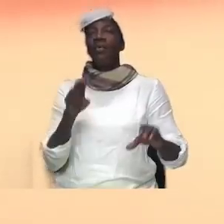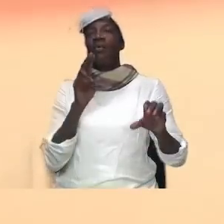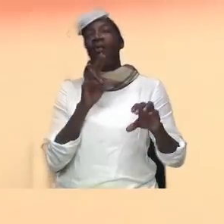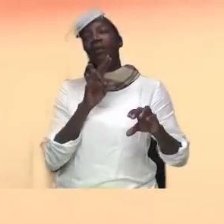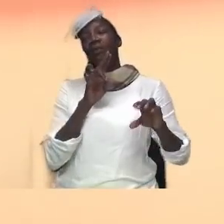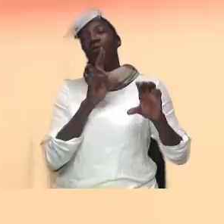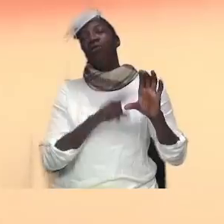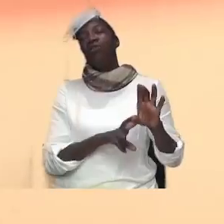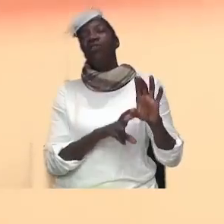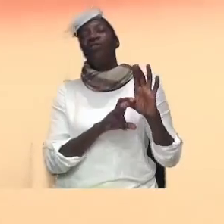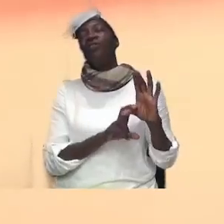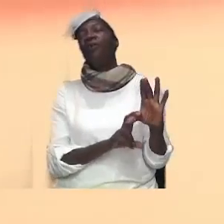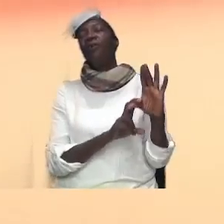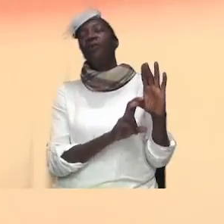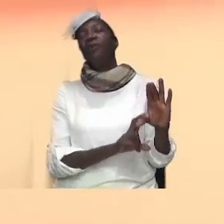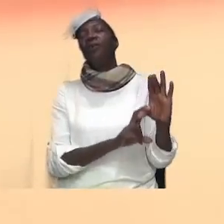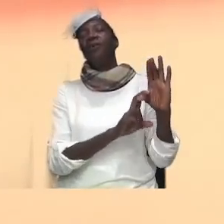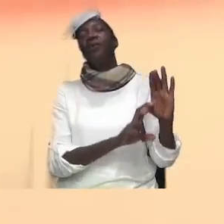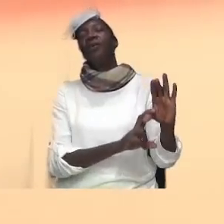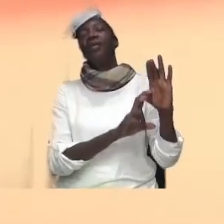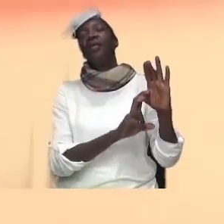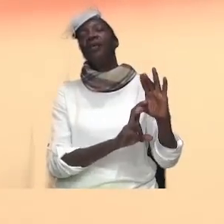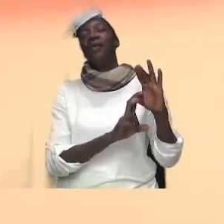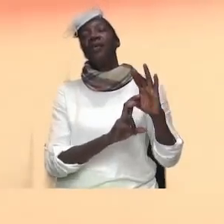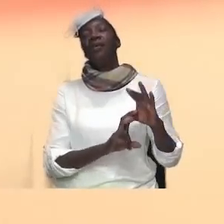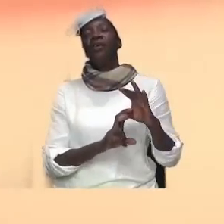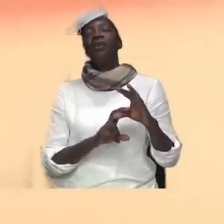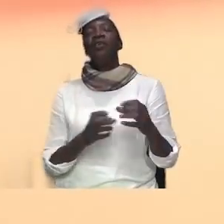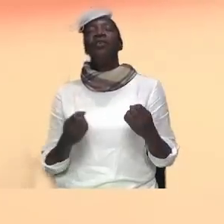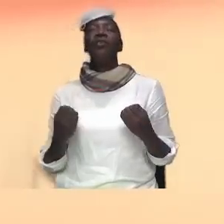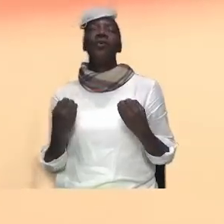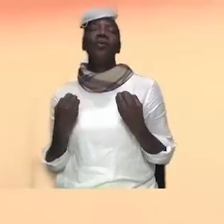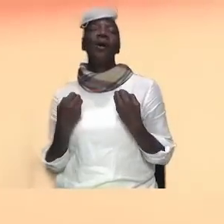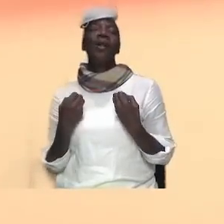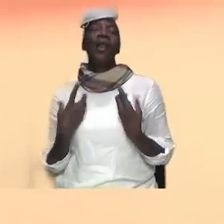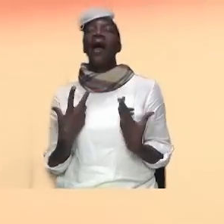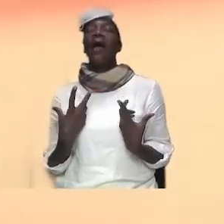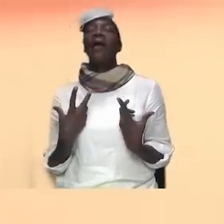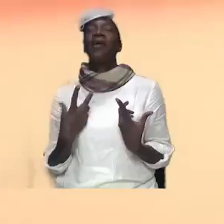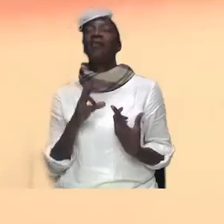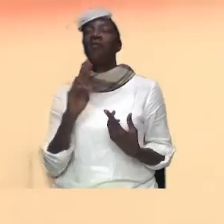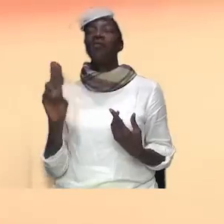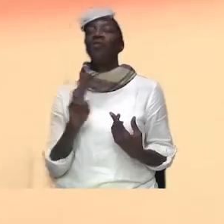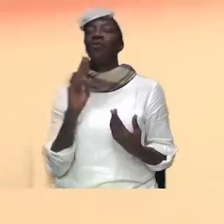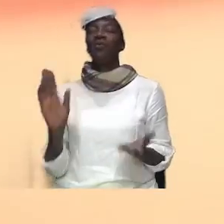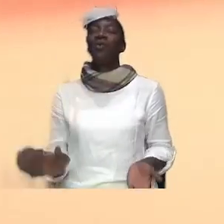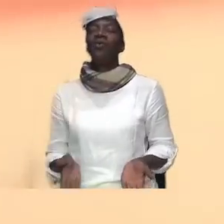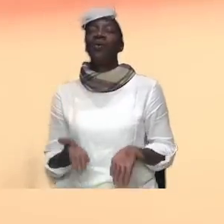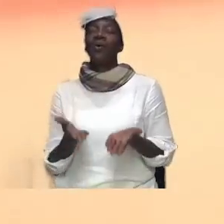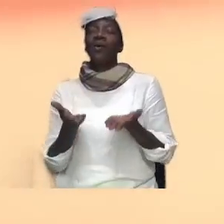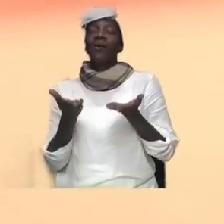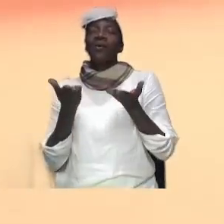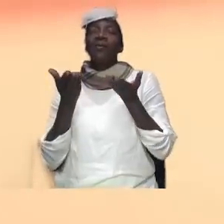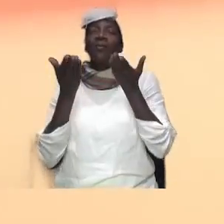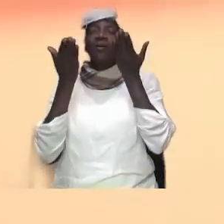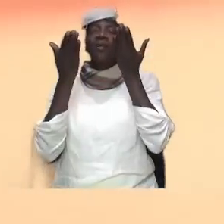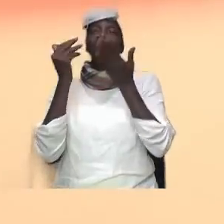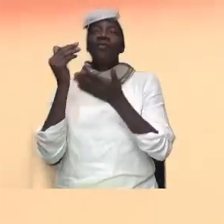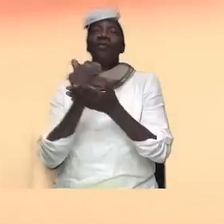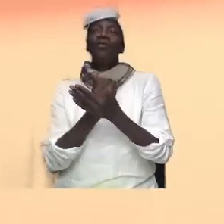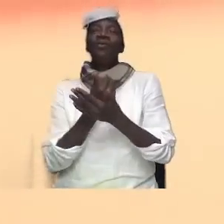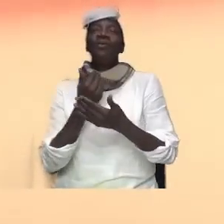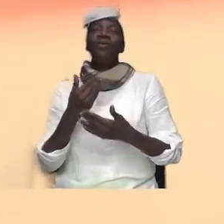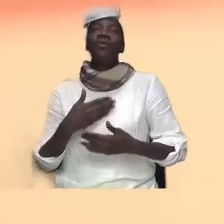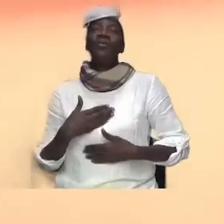has become alive and is being used to uplift somebody else. You are going to